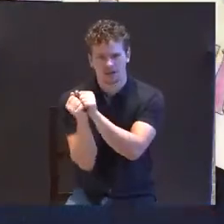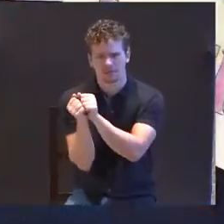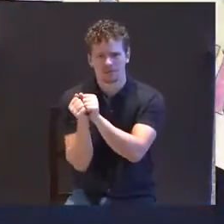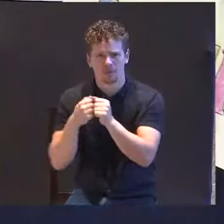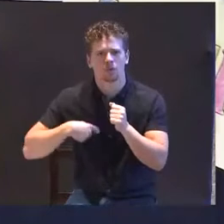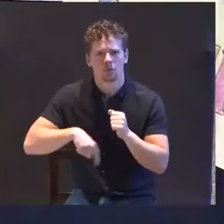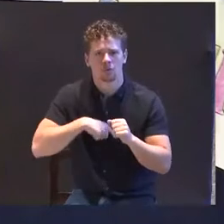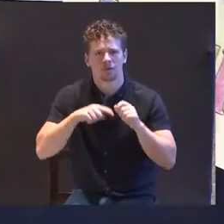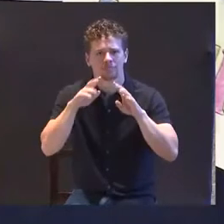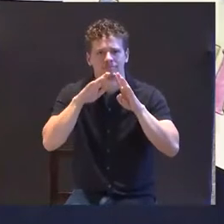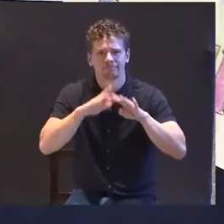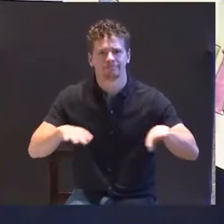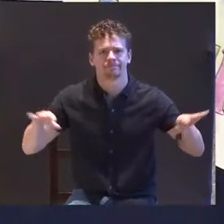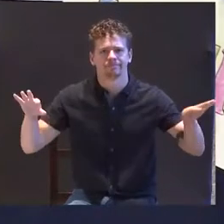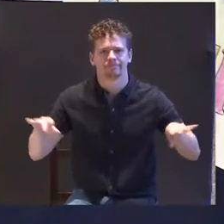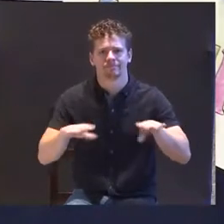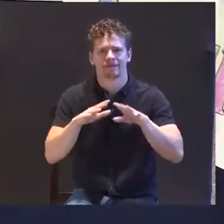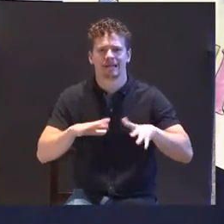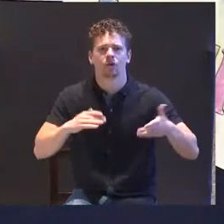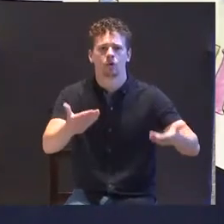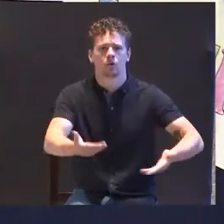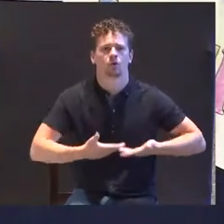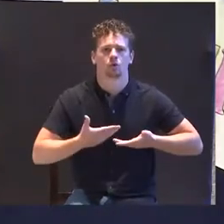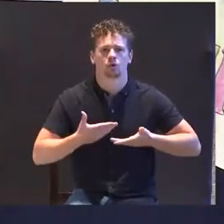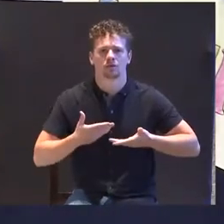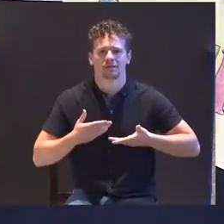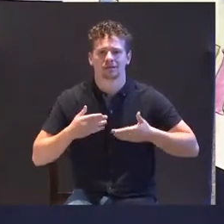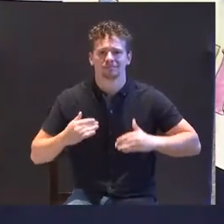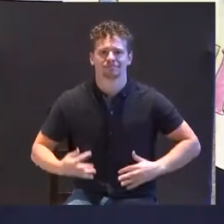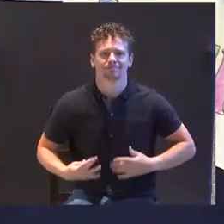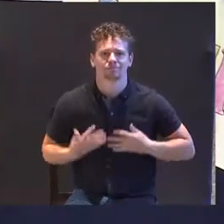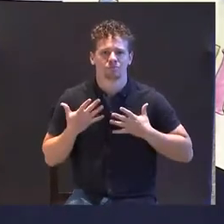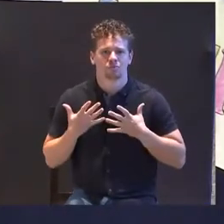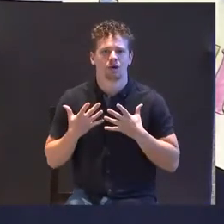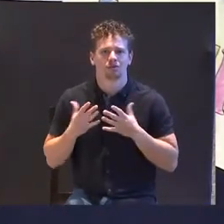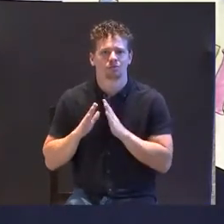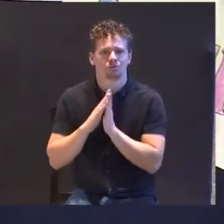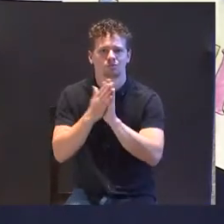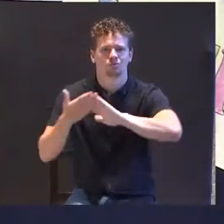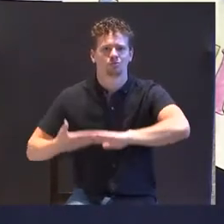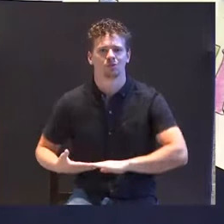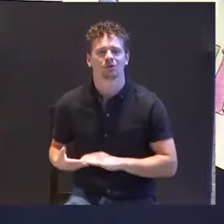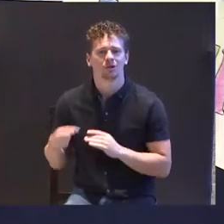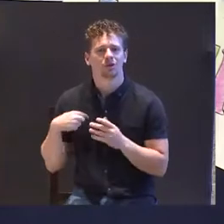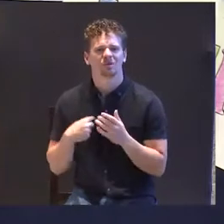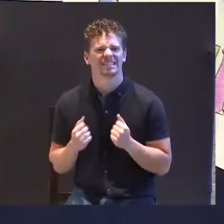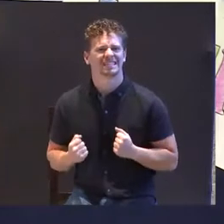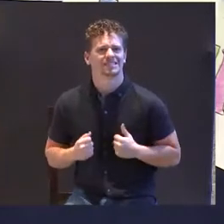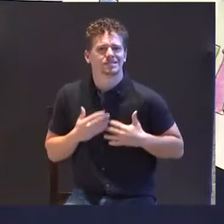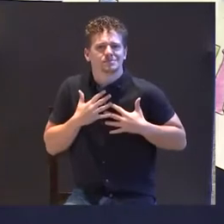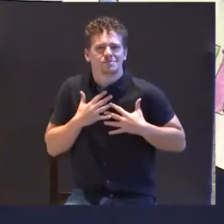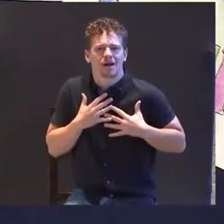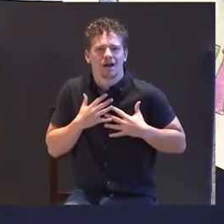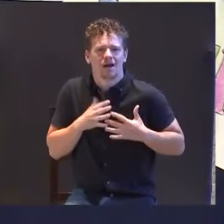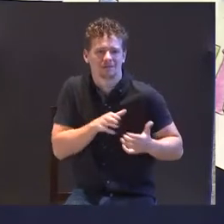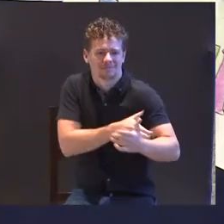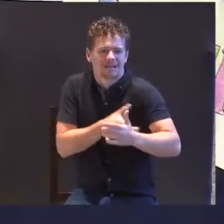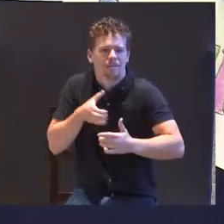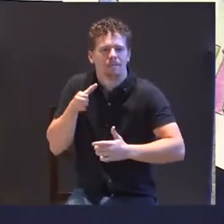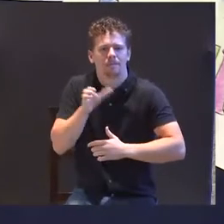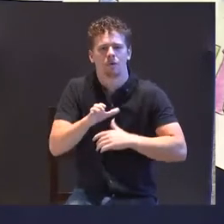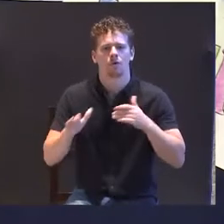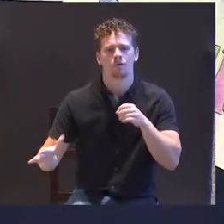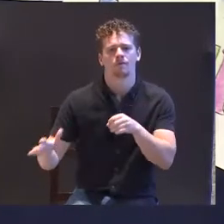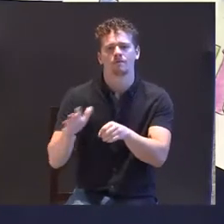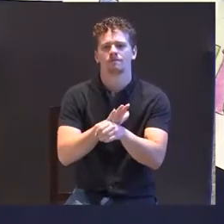we are a vibrant, inclusive, prosperous, spiritual community. Inspiring and empowering full